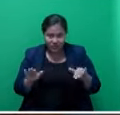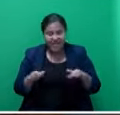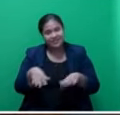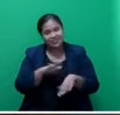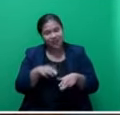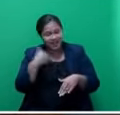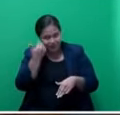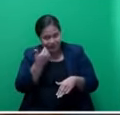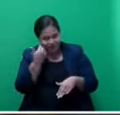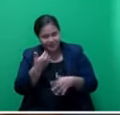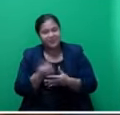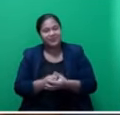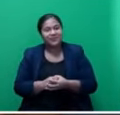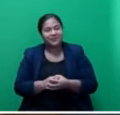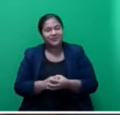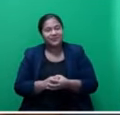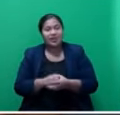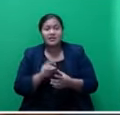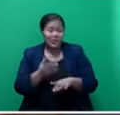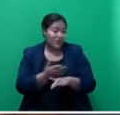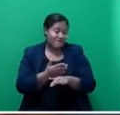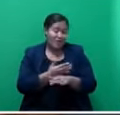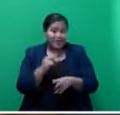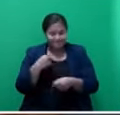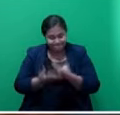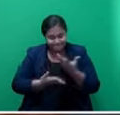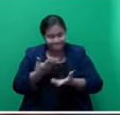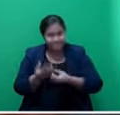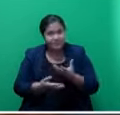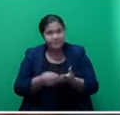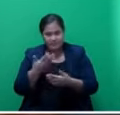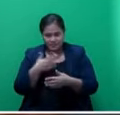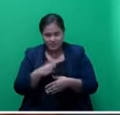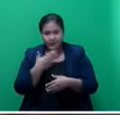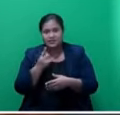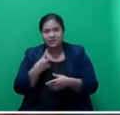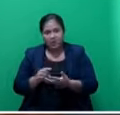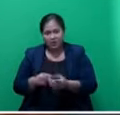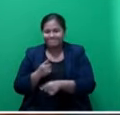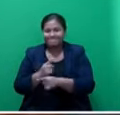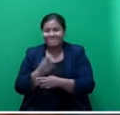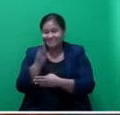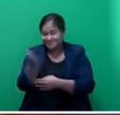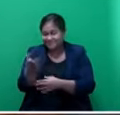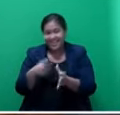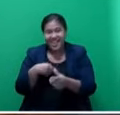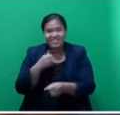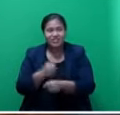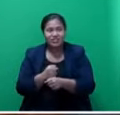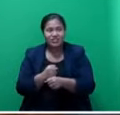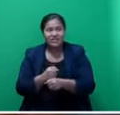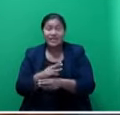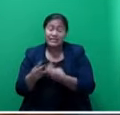pornography and child prostitution. But before I do so, Honourable Speaker, allow me to enlighten the Attorney General. The